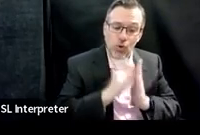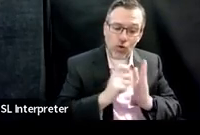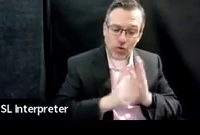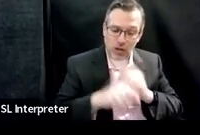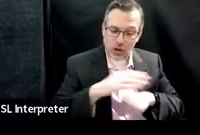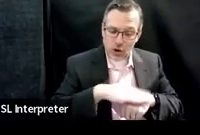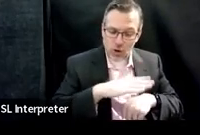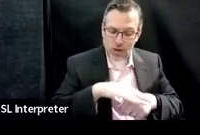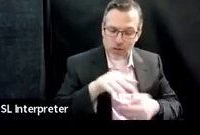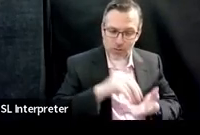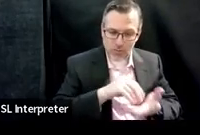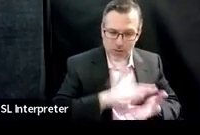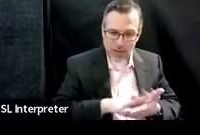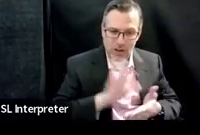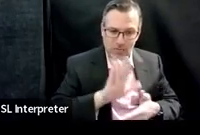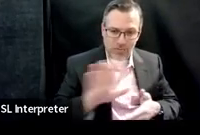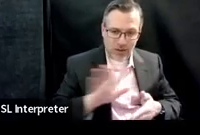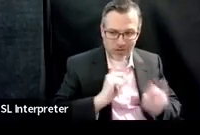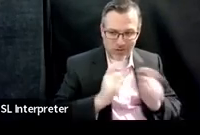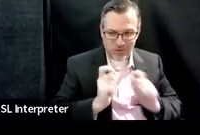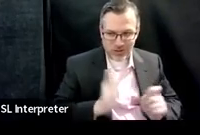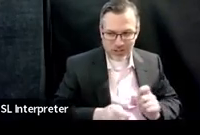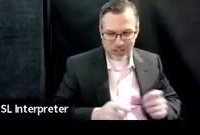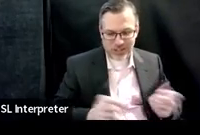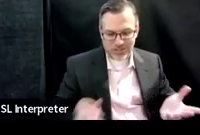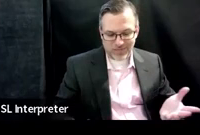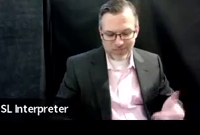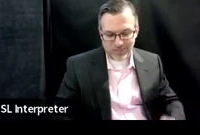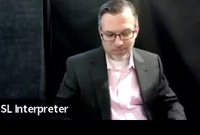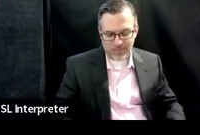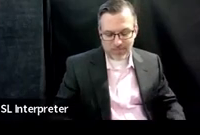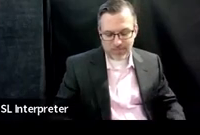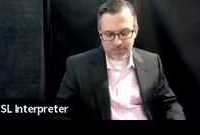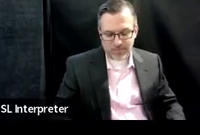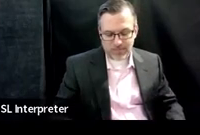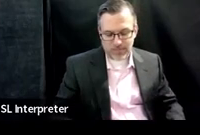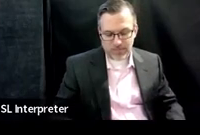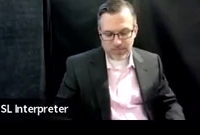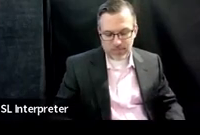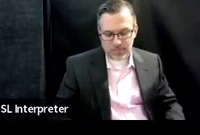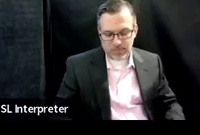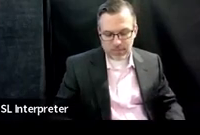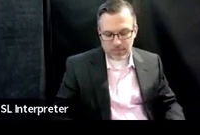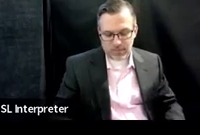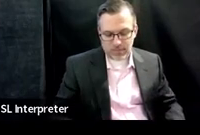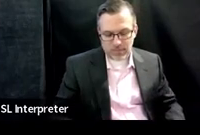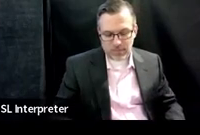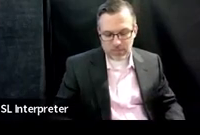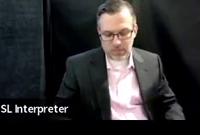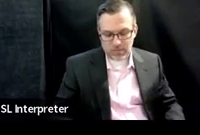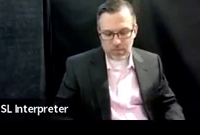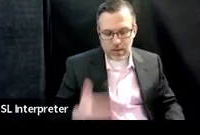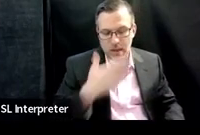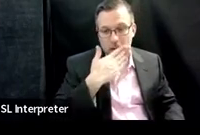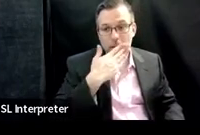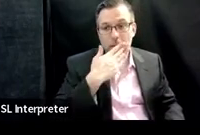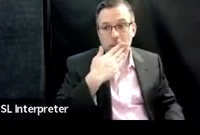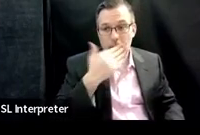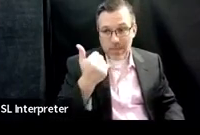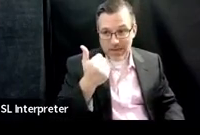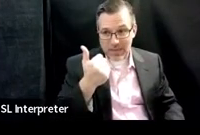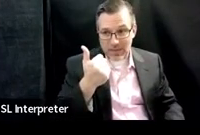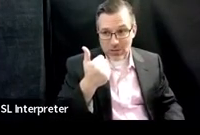and amendments. So that is best to get their input before the IEP team